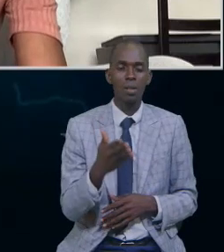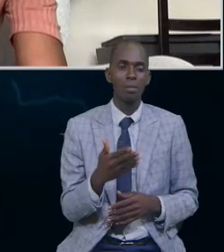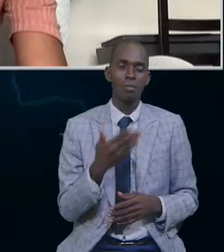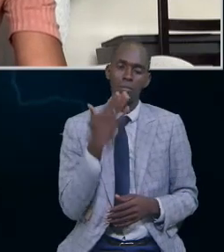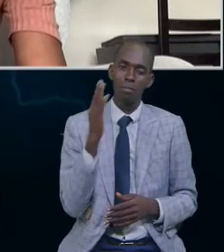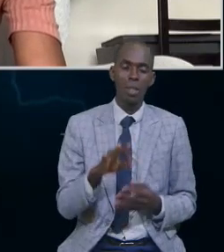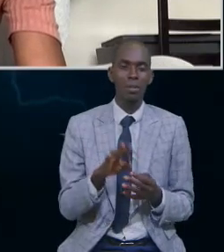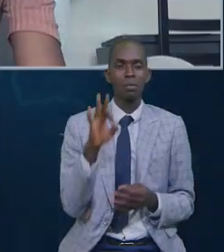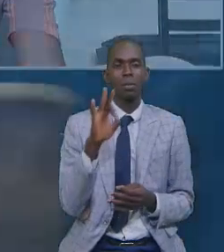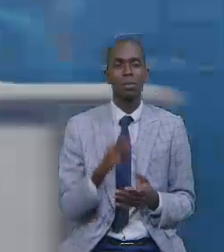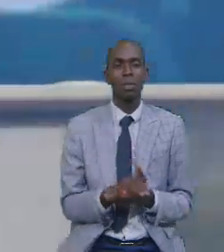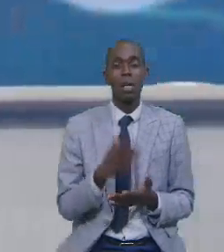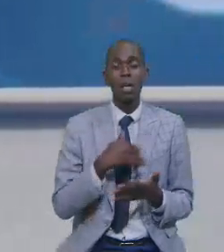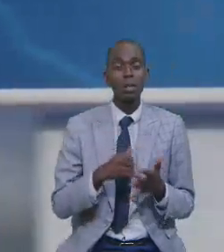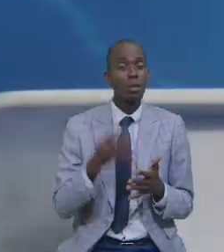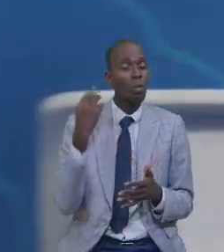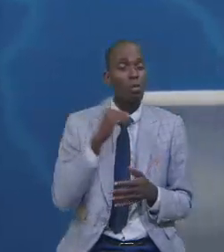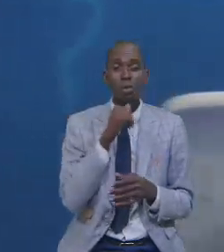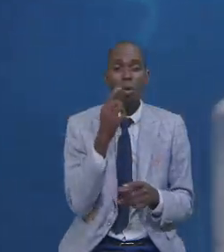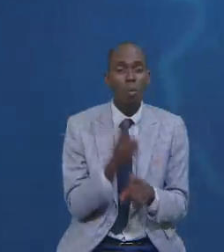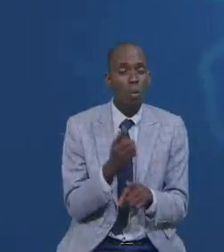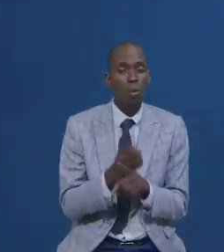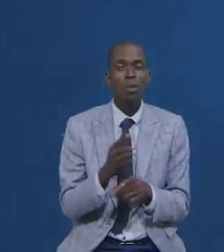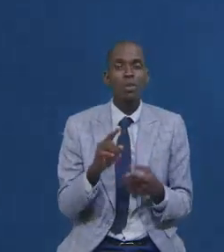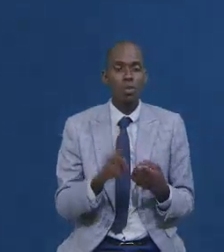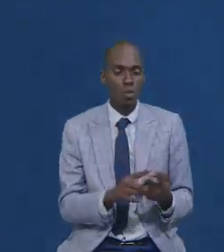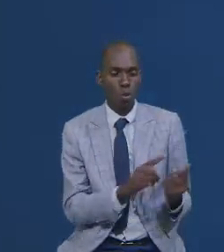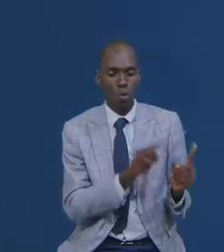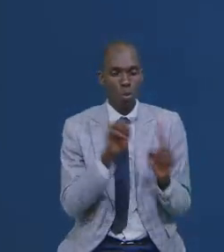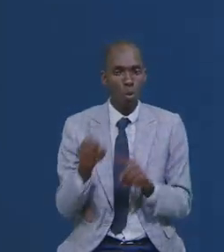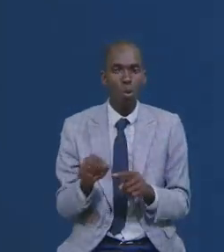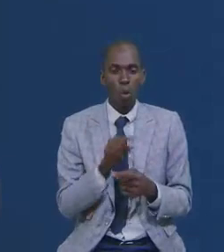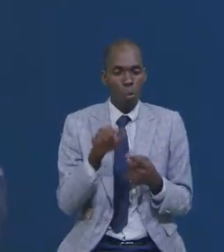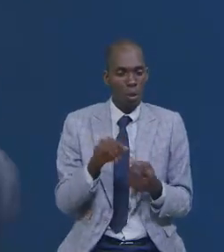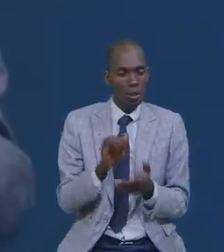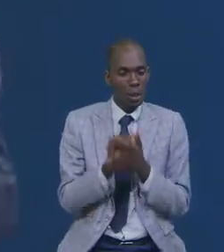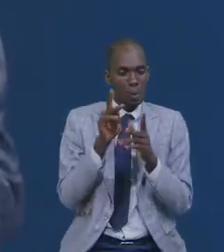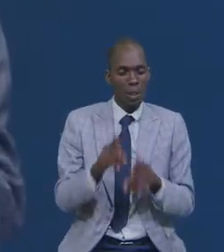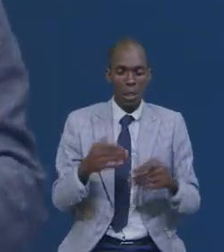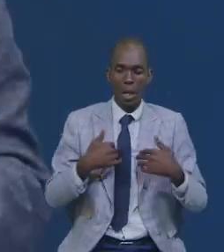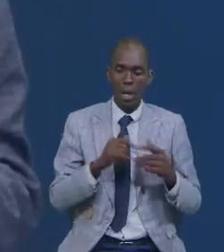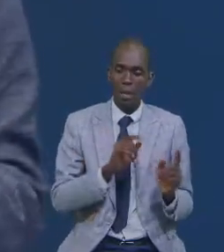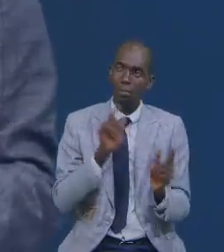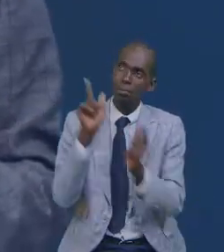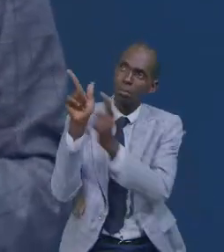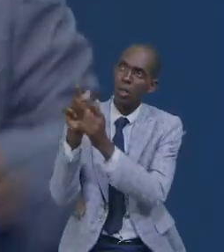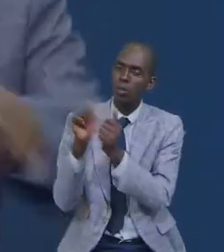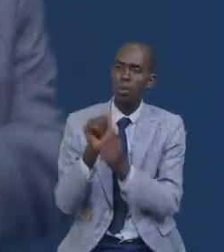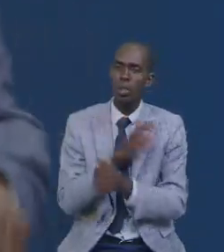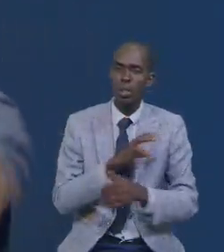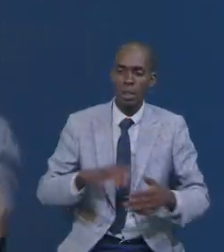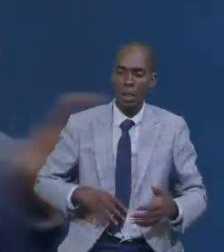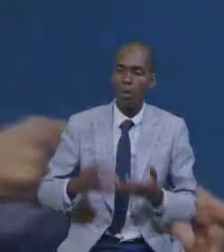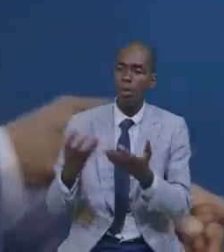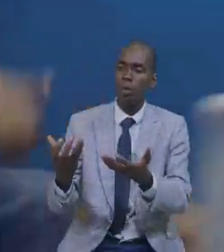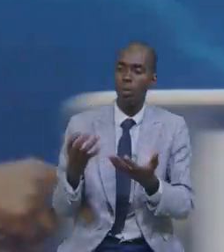was not proper to come, even when the person has come to the presence of Christ wanting deliverance,